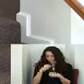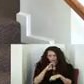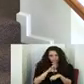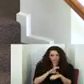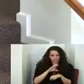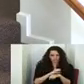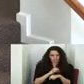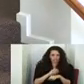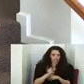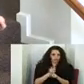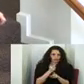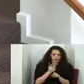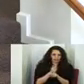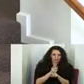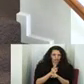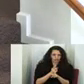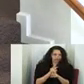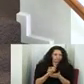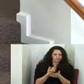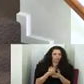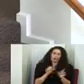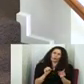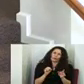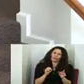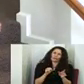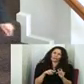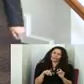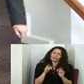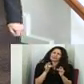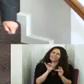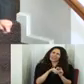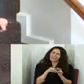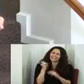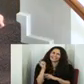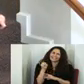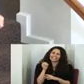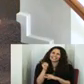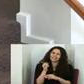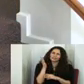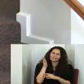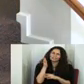oh, is that the Easter sermon? No, when we have found ourselves...